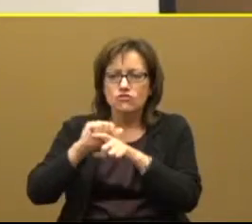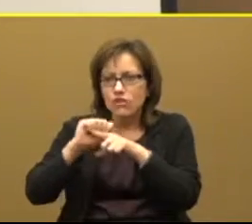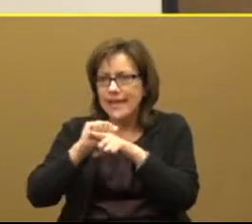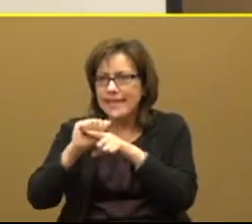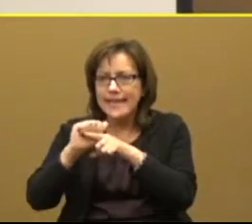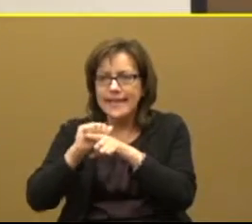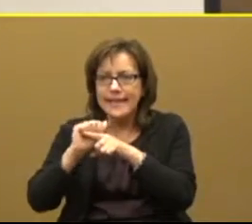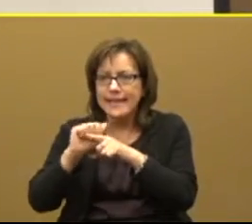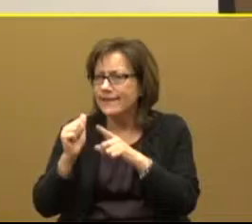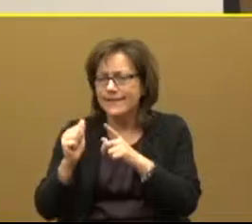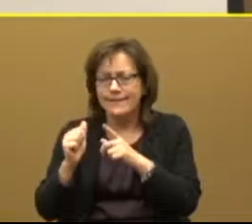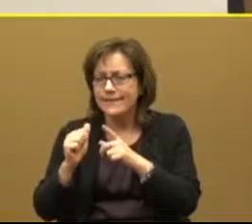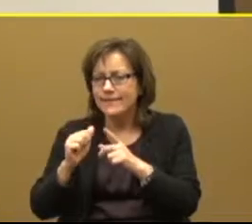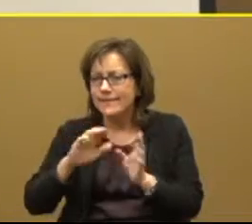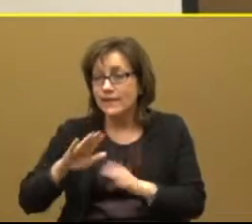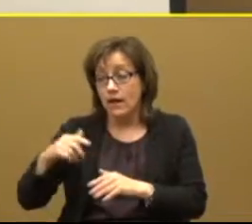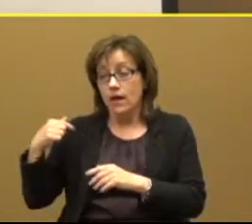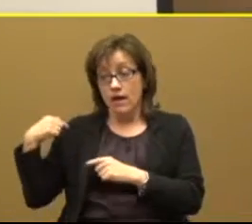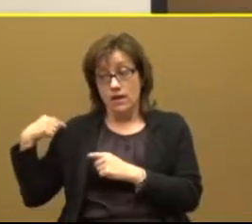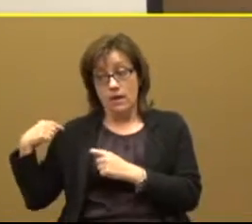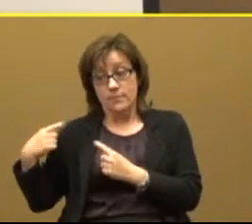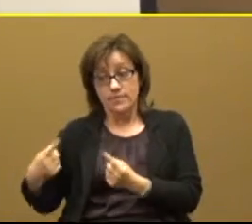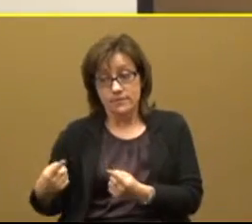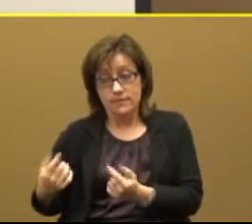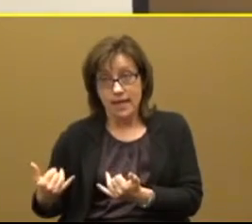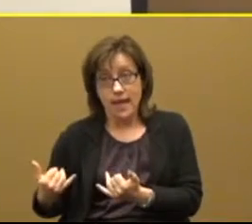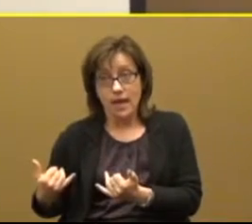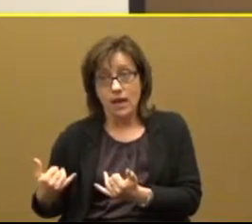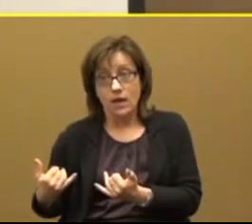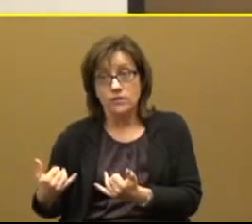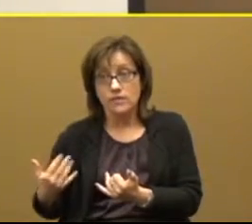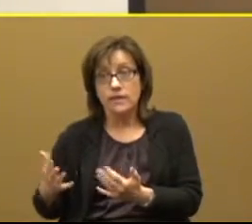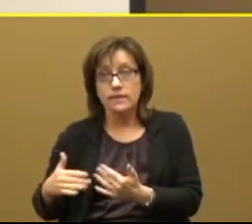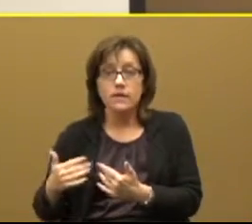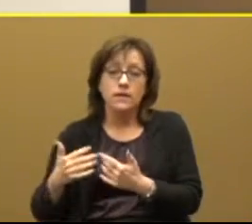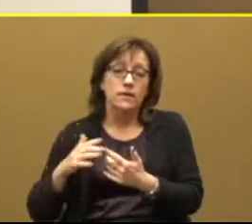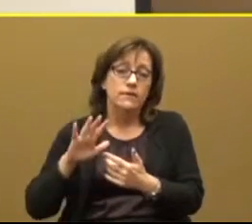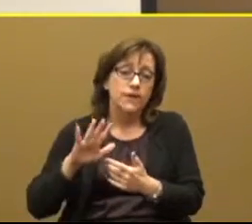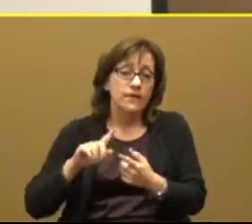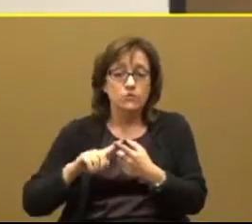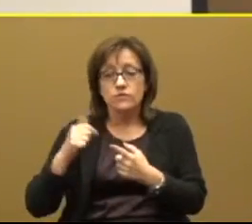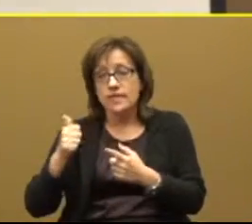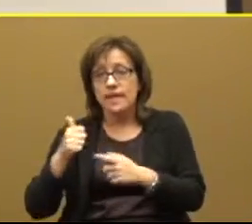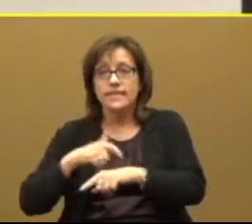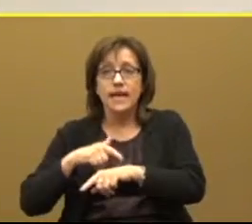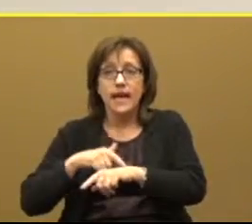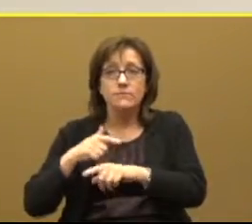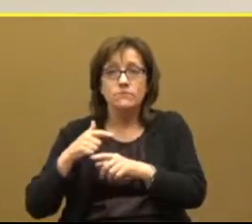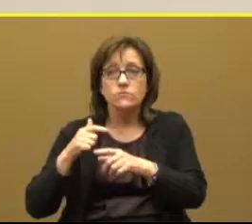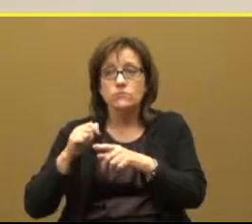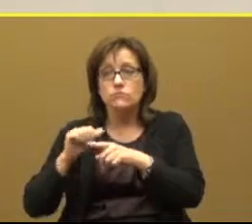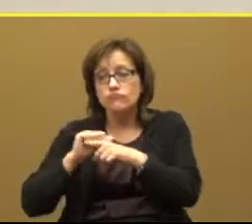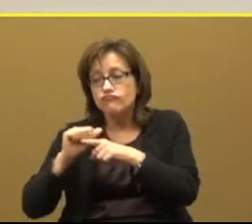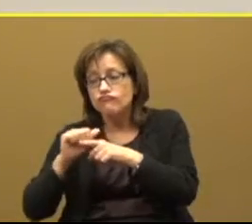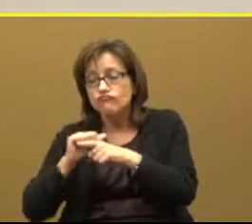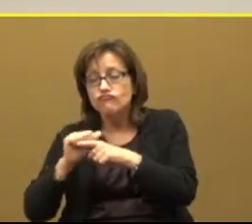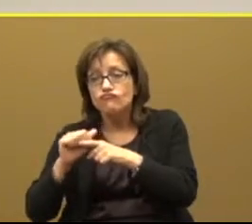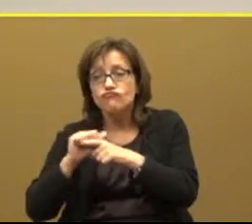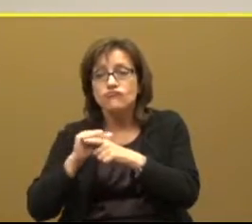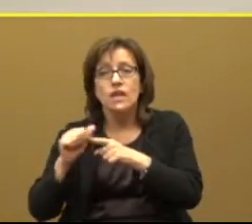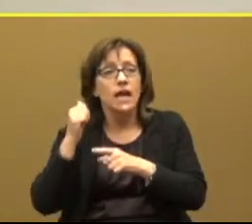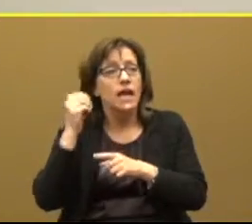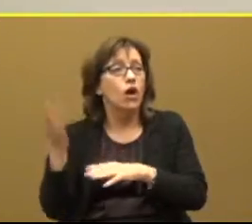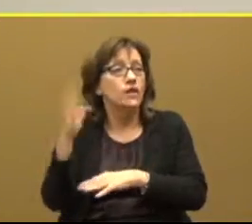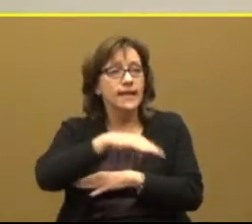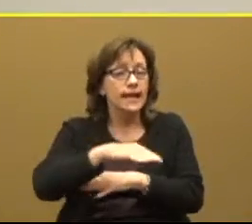Up until this point, it's been find time to do 10 trials with your kid during the day. One-on-one. Once you get to this